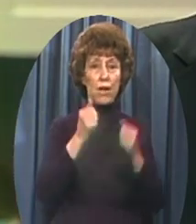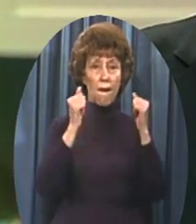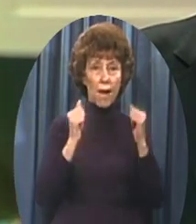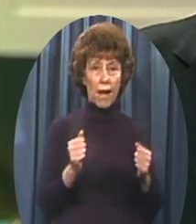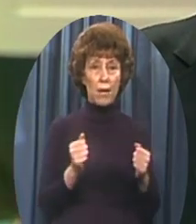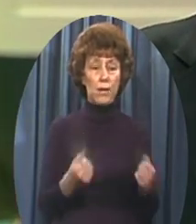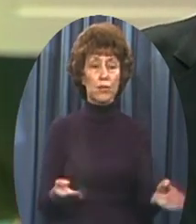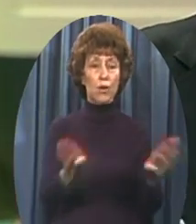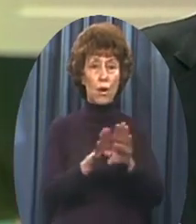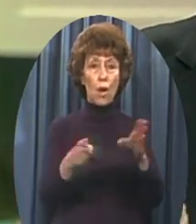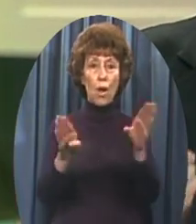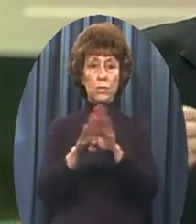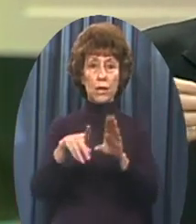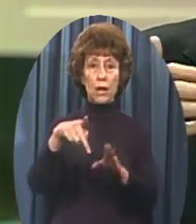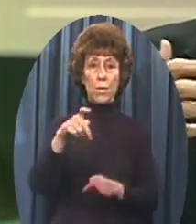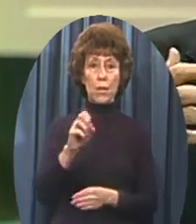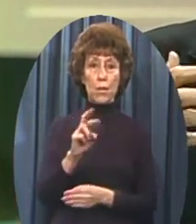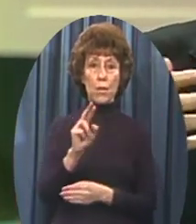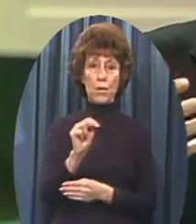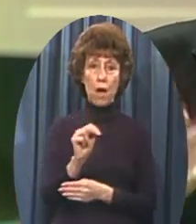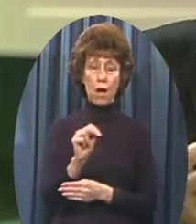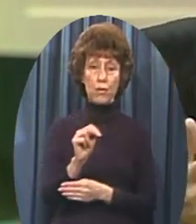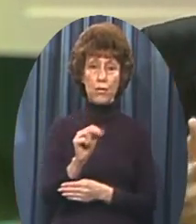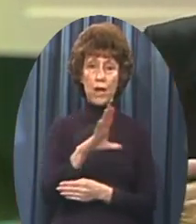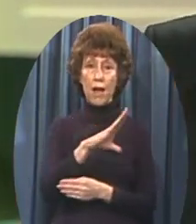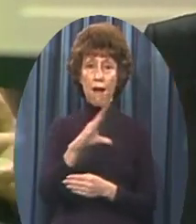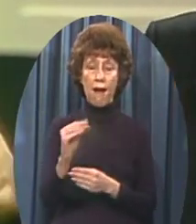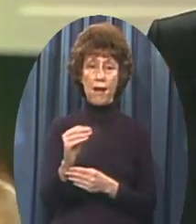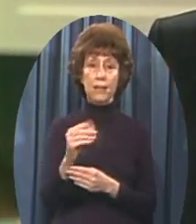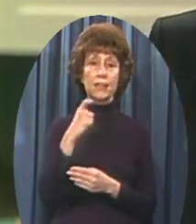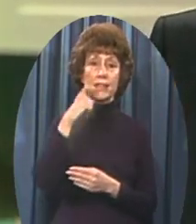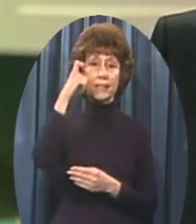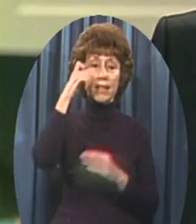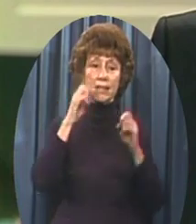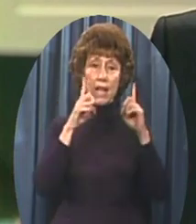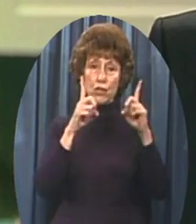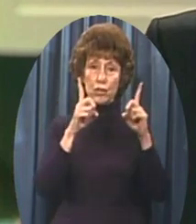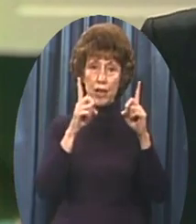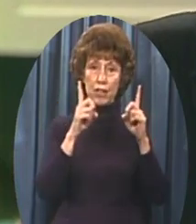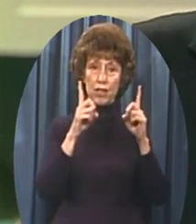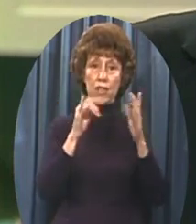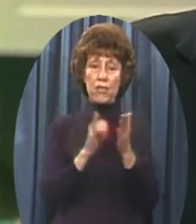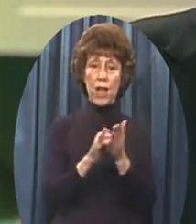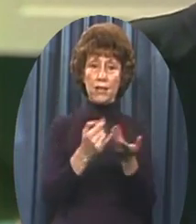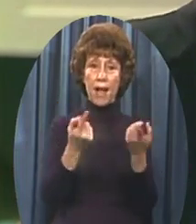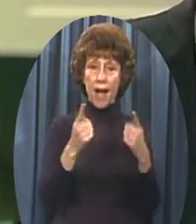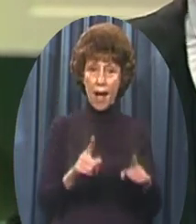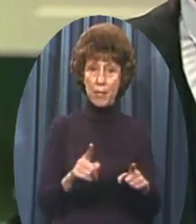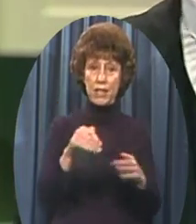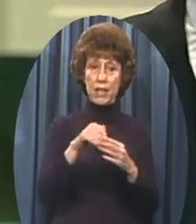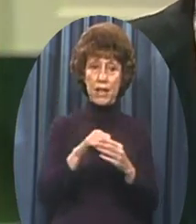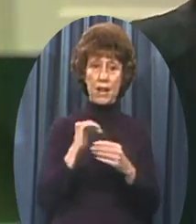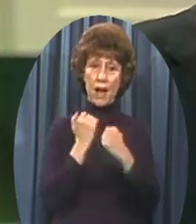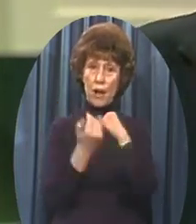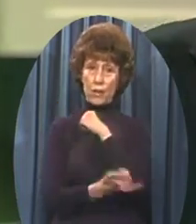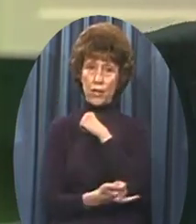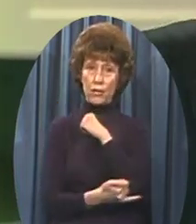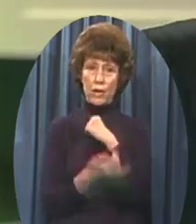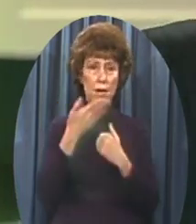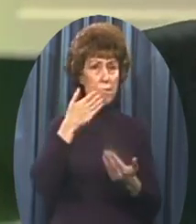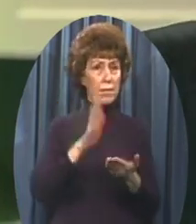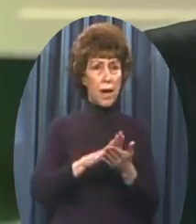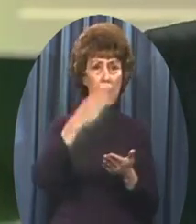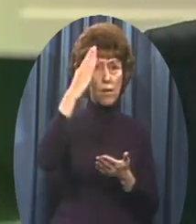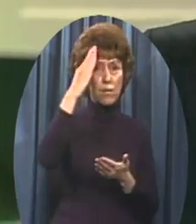shut down pornography and the kind of sex education that's happening in our country, that's bad for boys and girls, it's going to